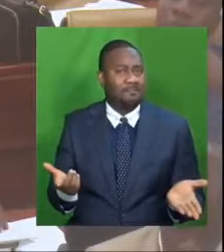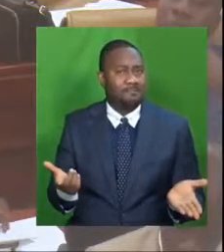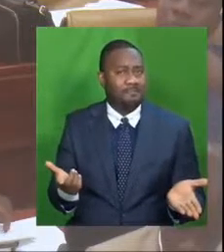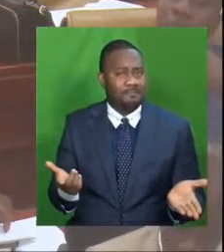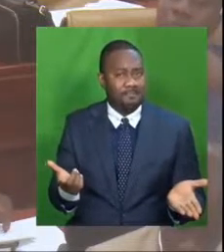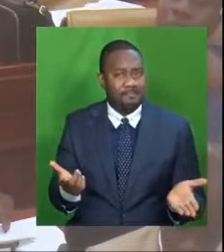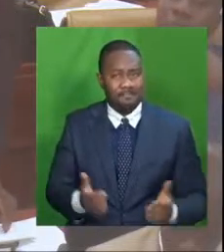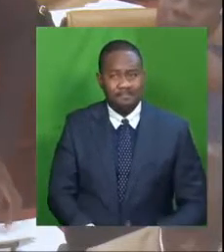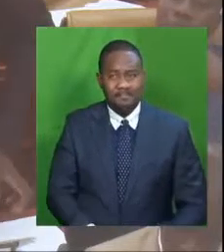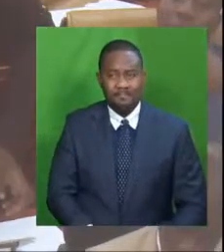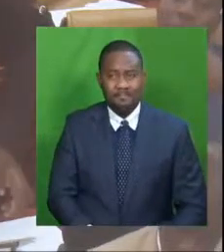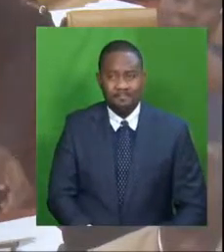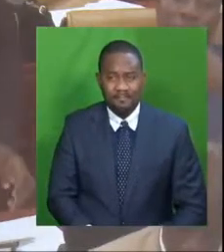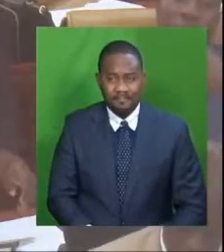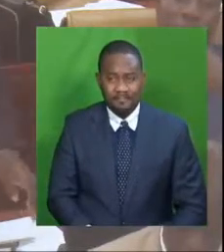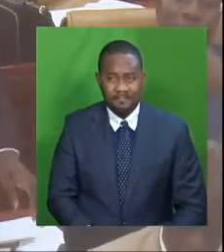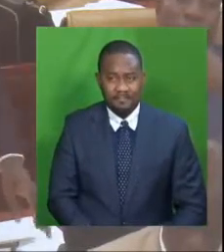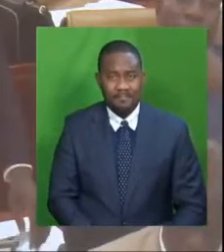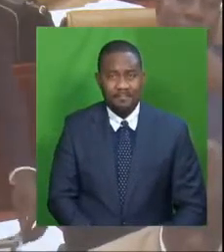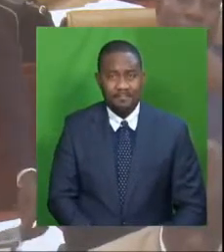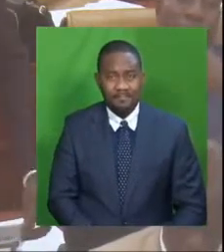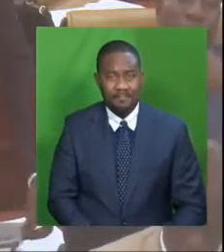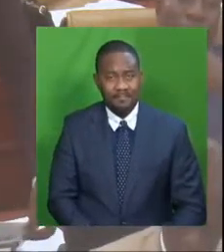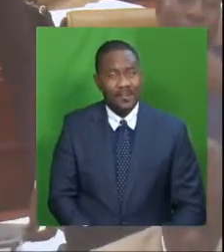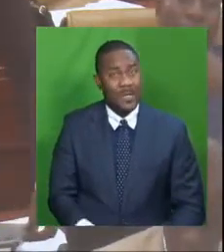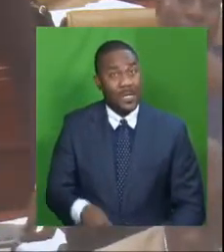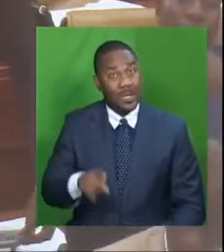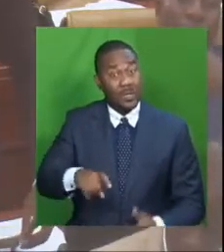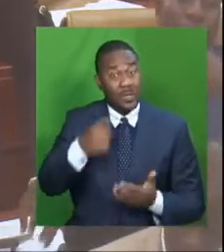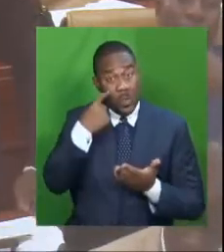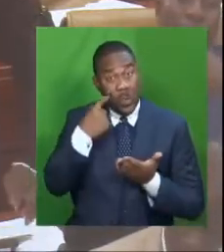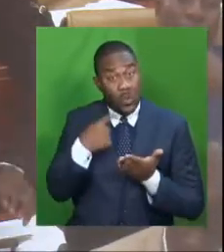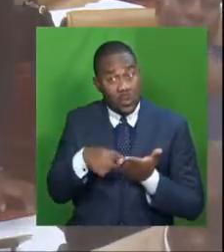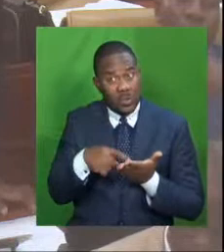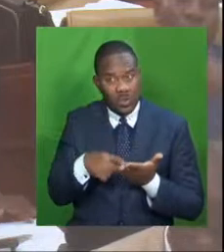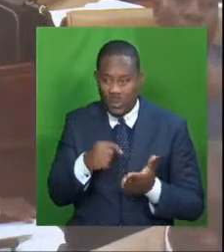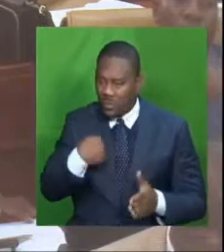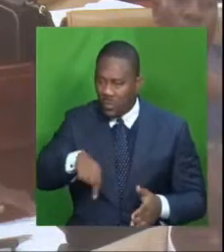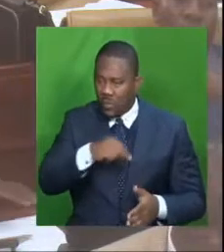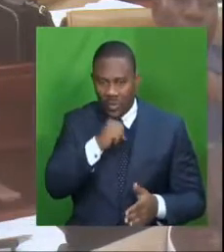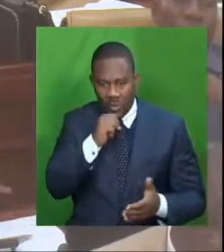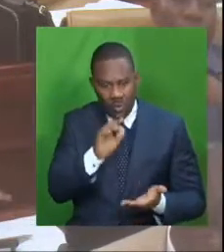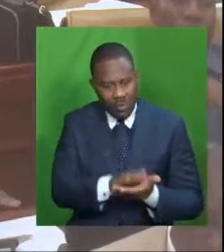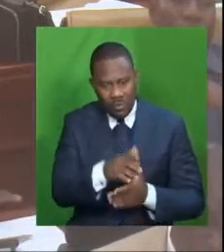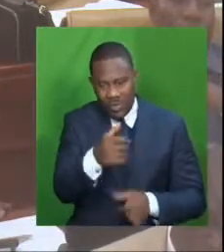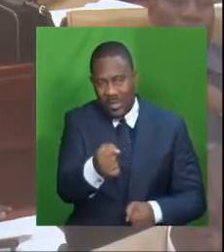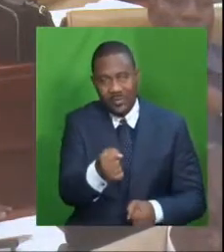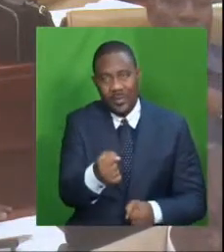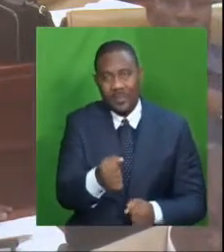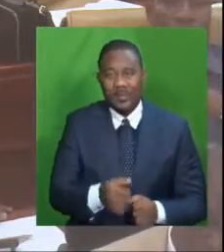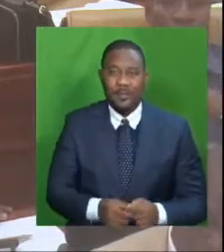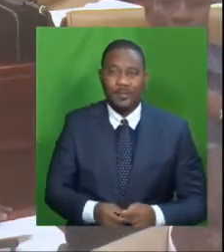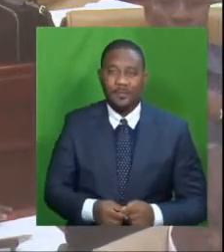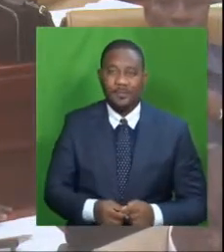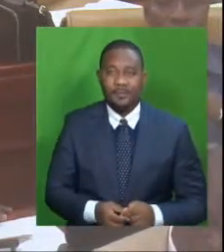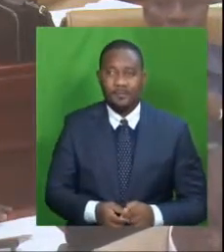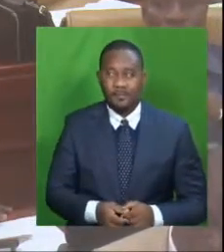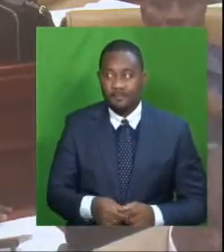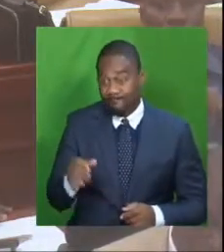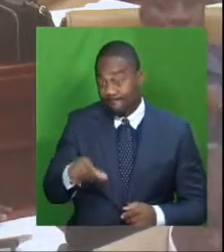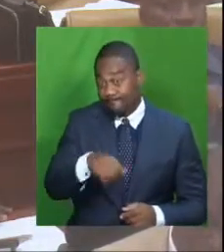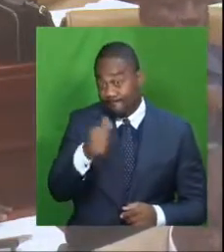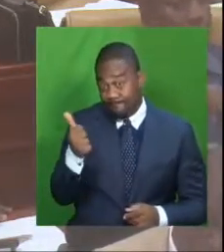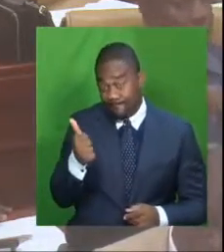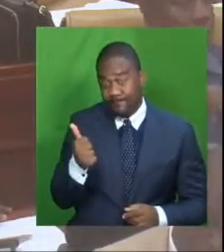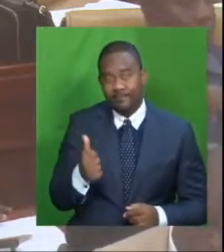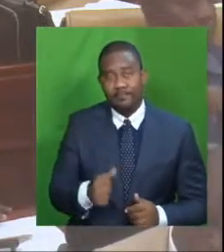Mr. Speaker, let it be noted that we do not believe in this. Mr. Speaker, another thing that is